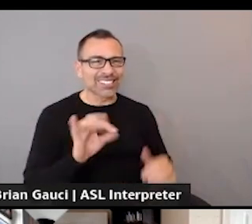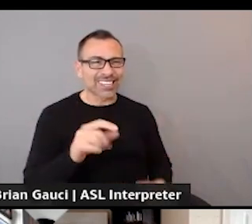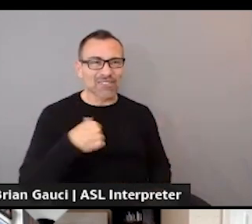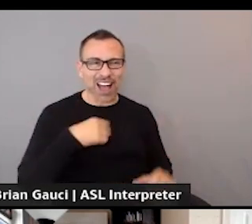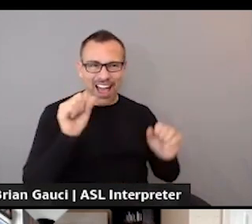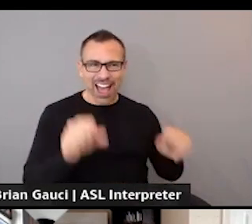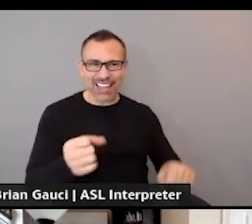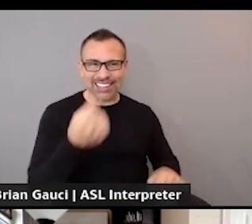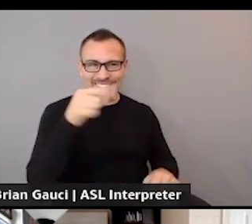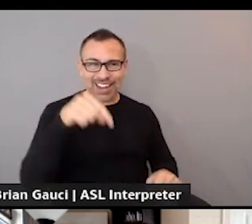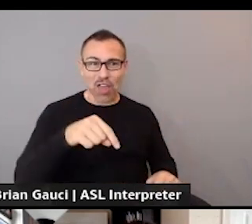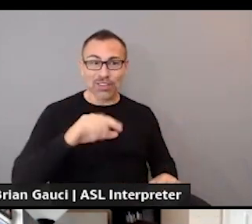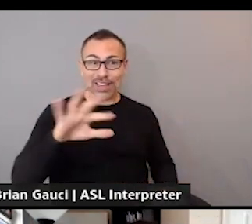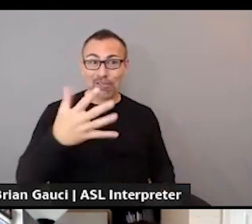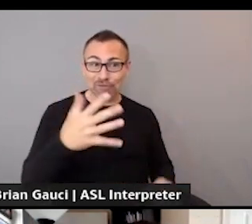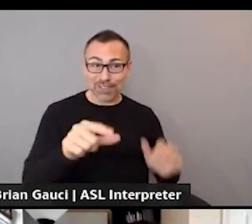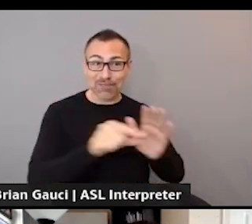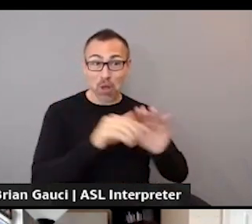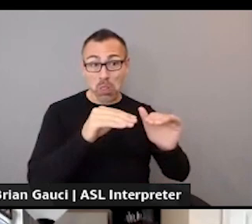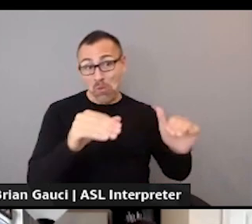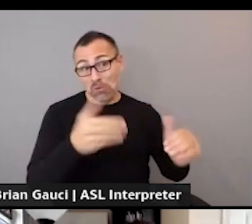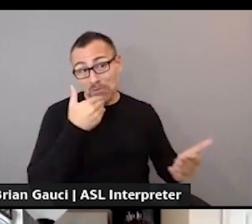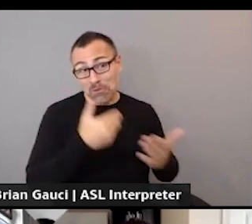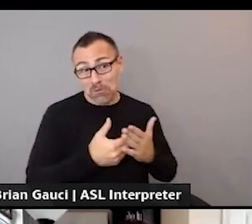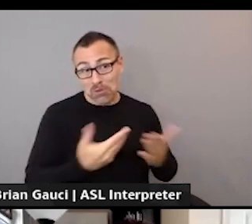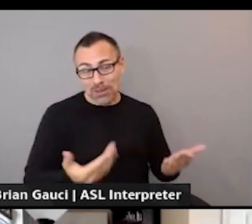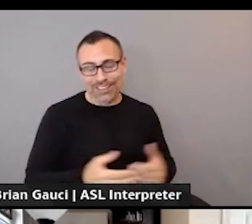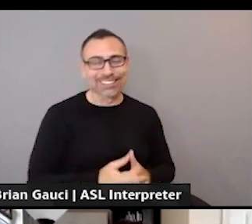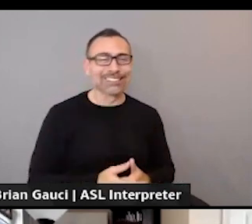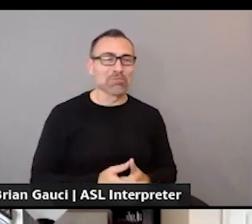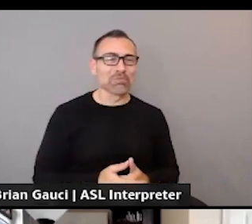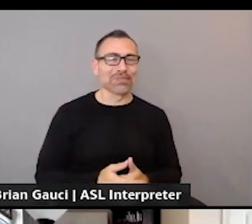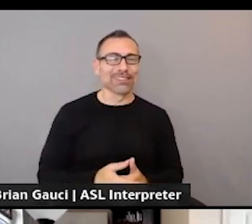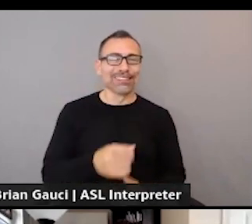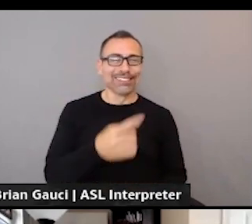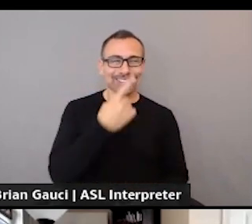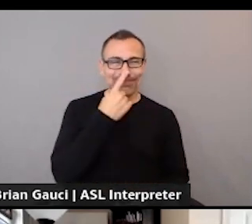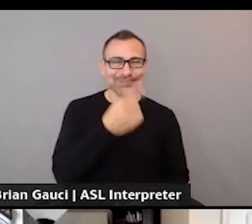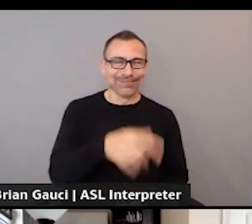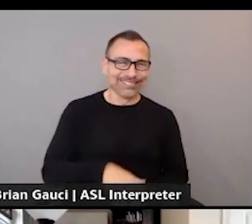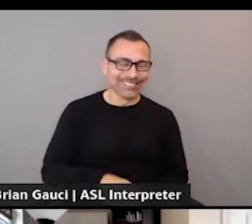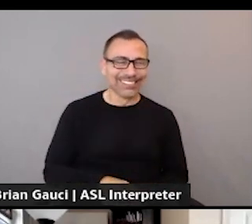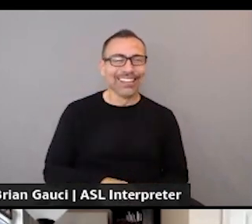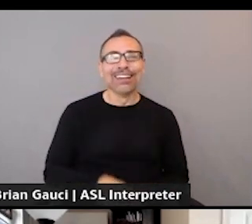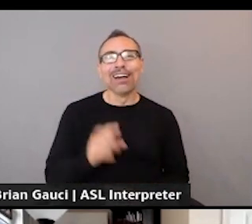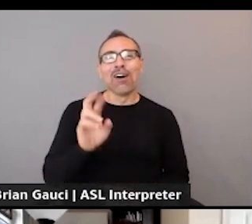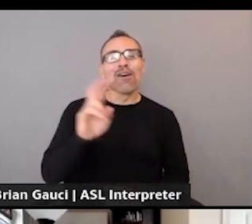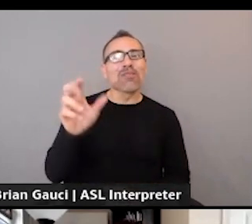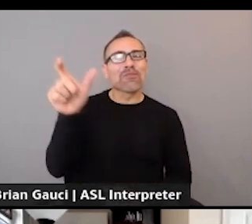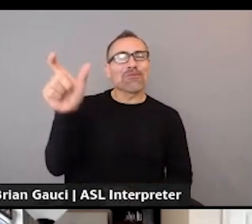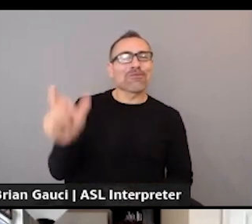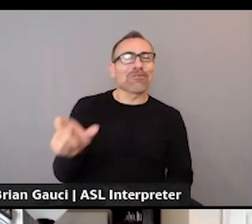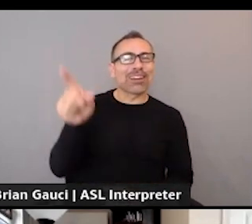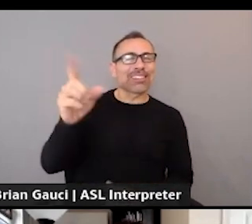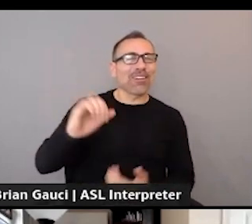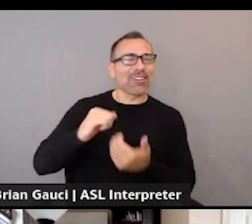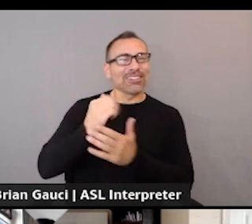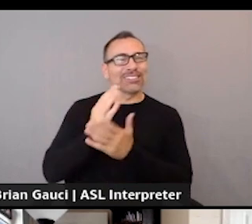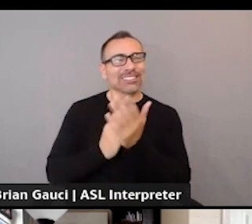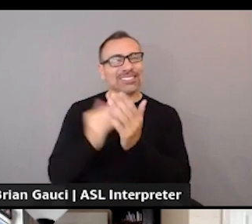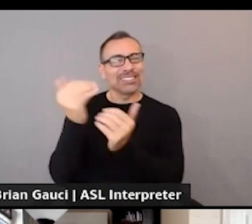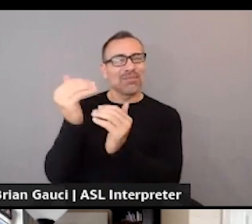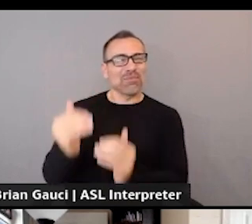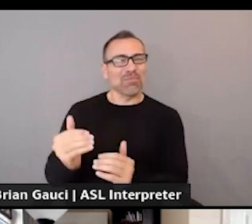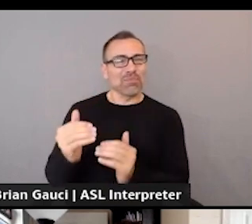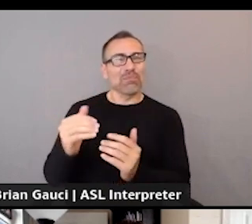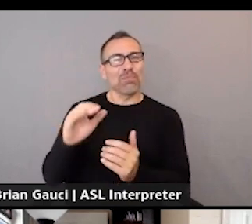sign. Yeah, absolutely. And on the right side, you'll see you can tweak a few parameters. Sorry, I should say